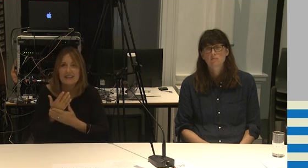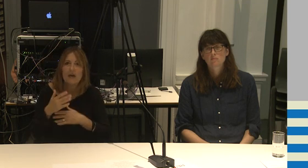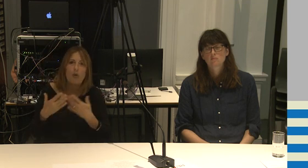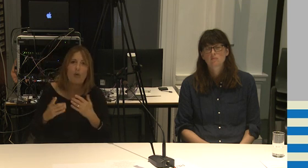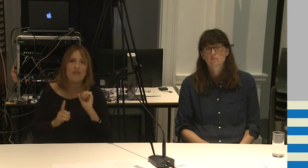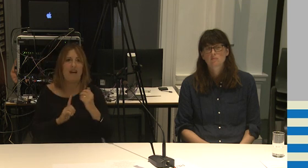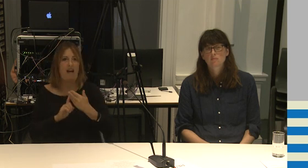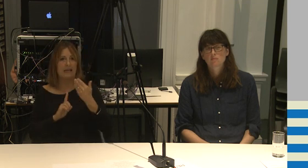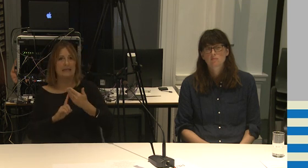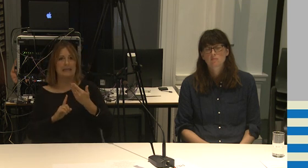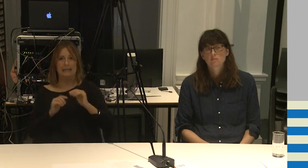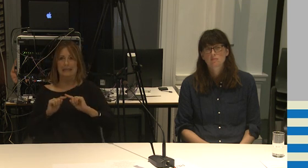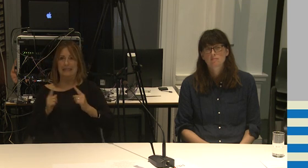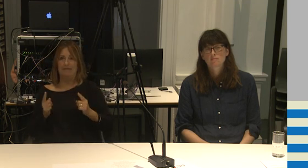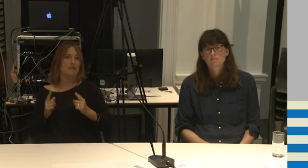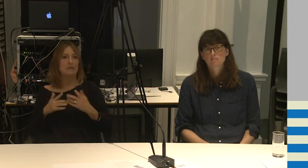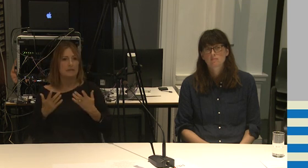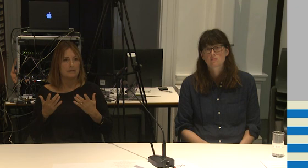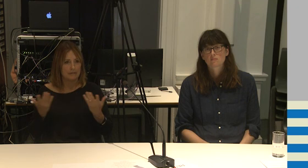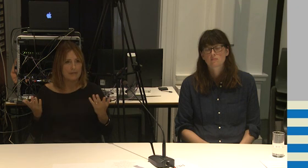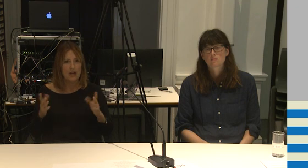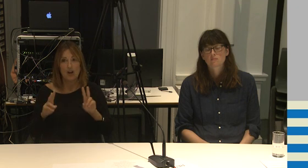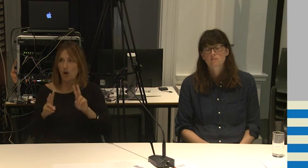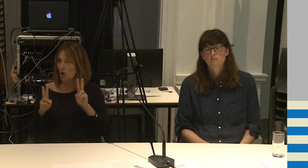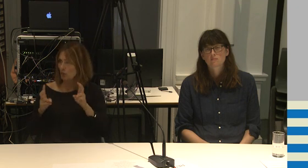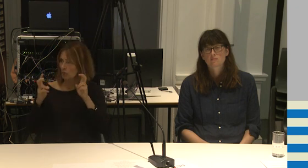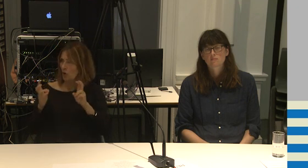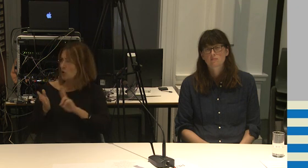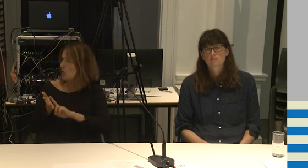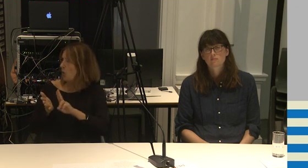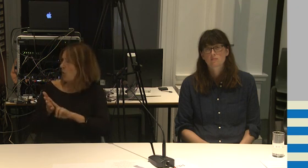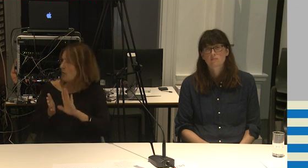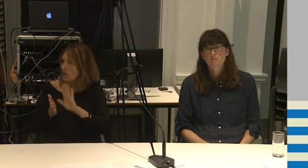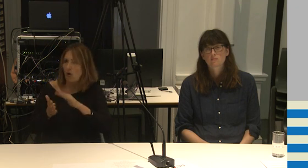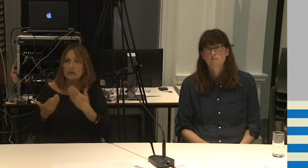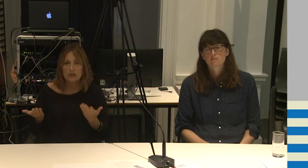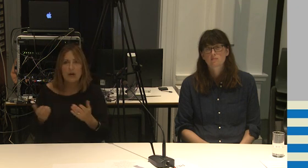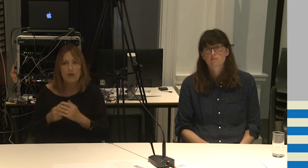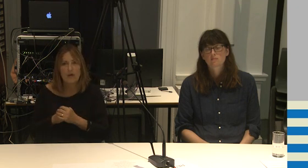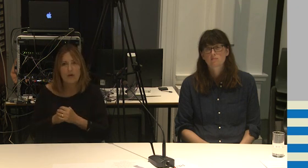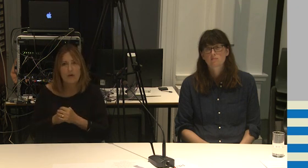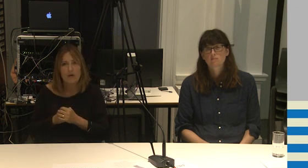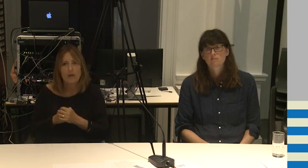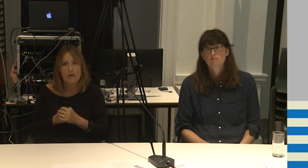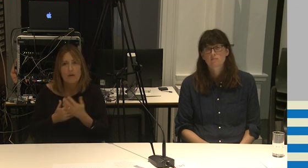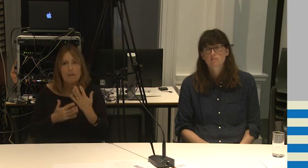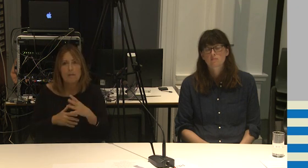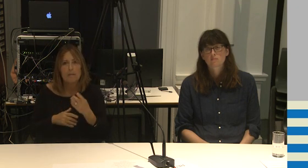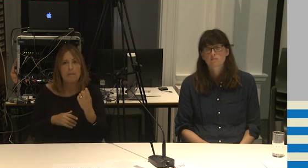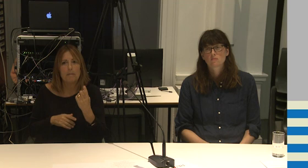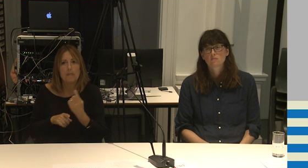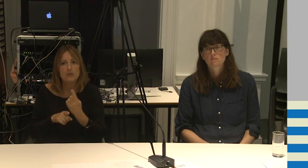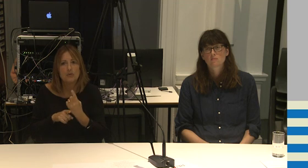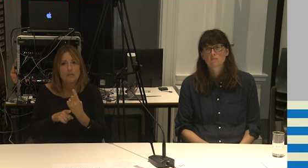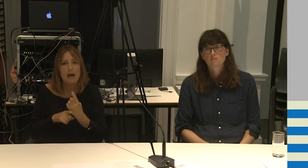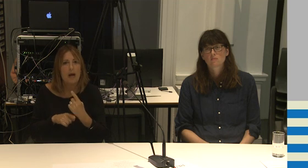of identity whatsoever that wasn't the norm. So so one of the things I was talking about with the